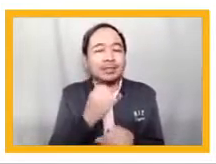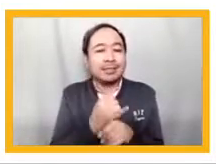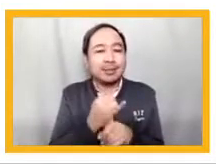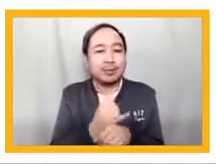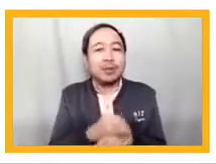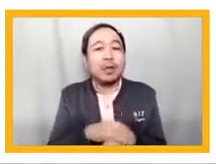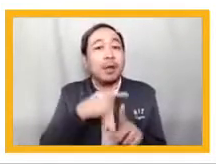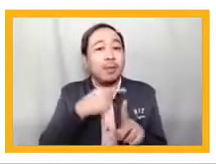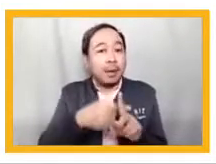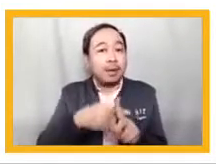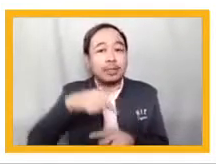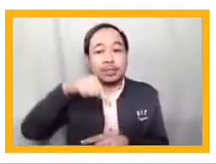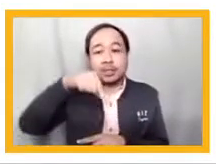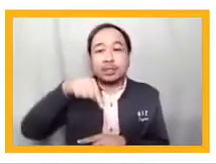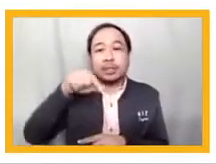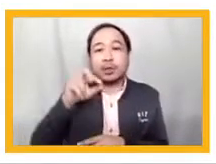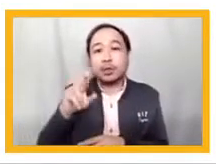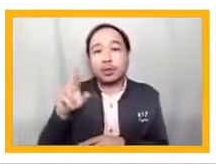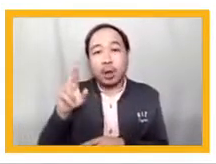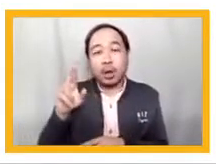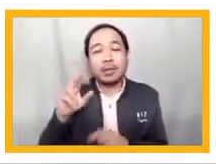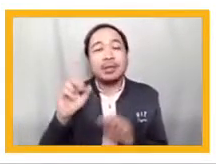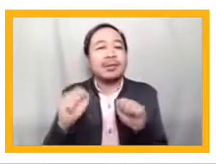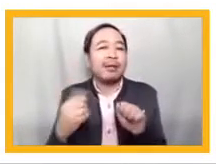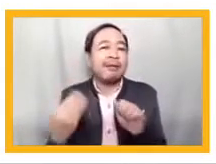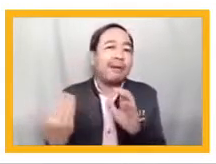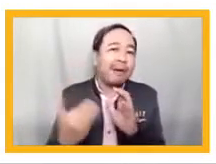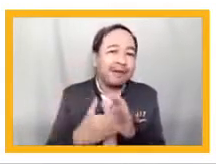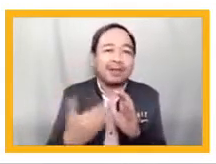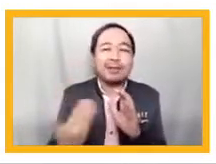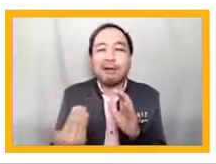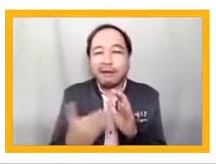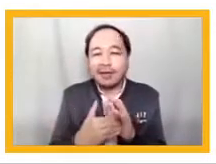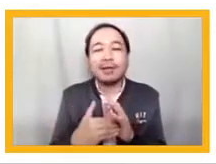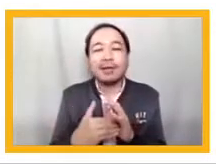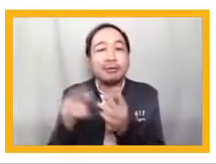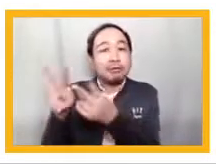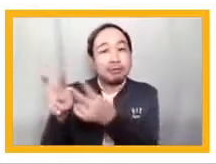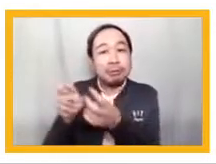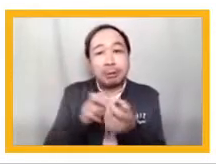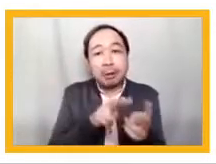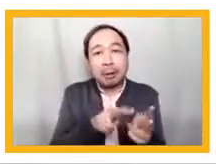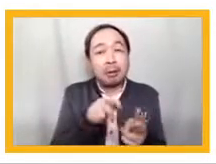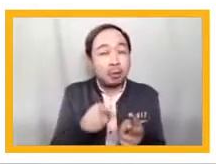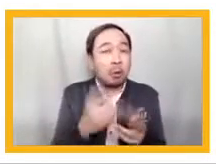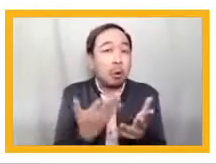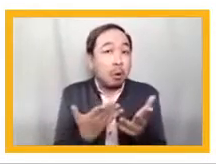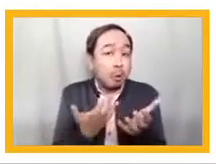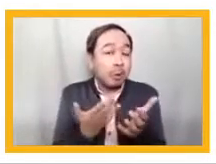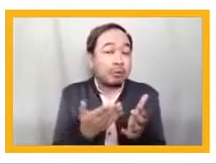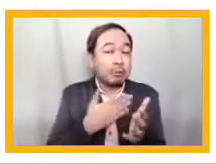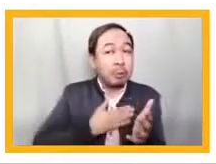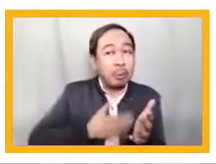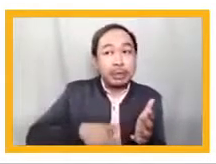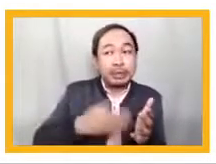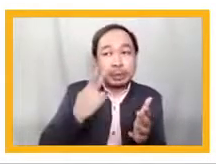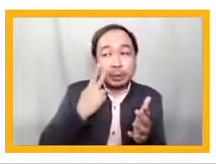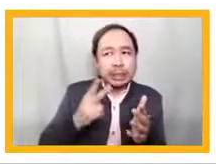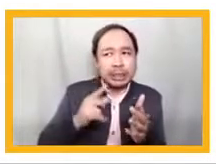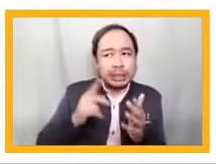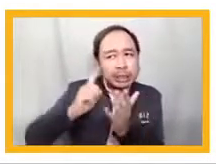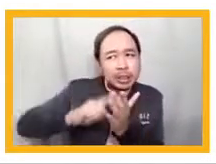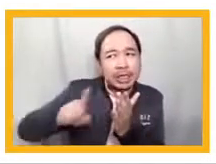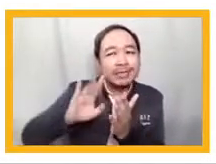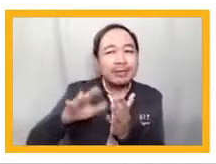be reusable later on when someone needs to verify the what they call the